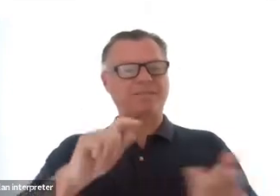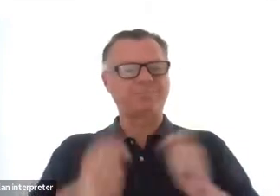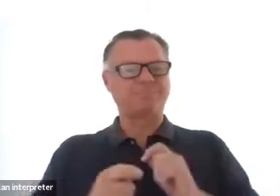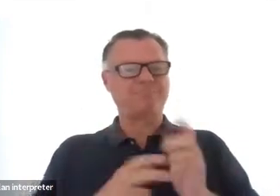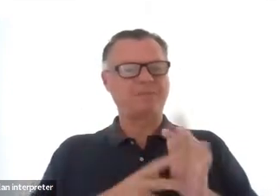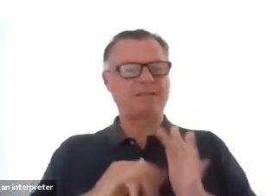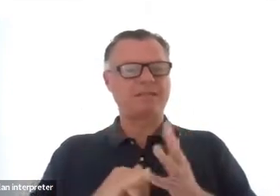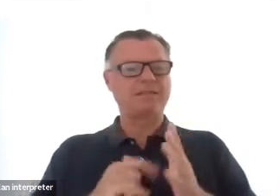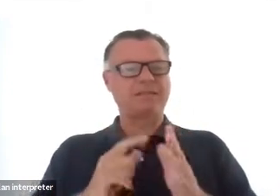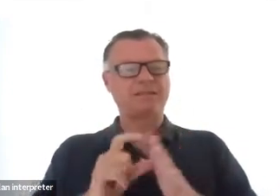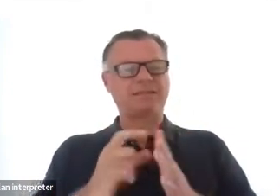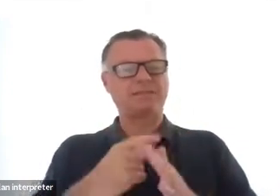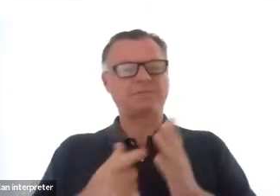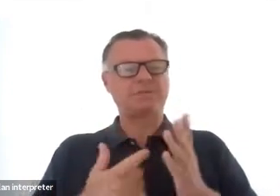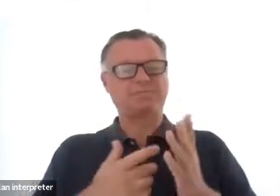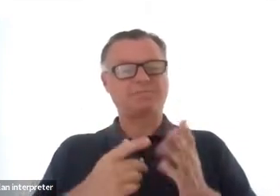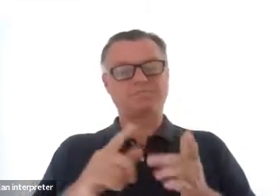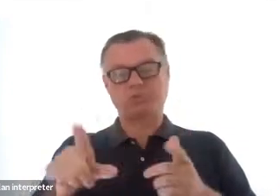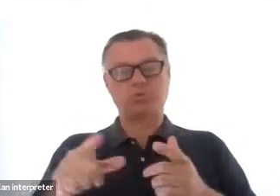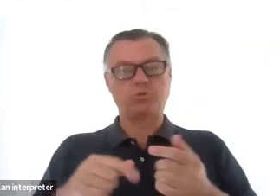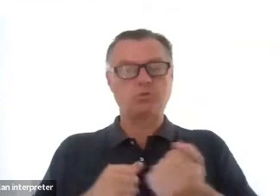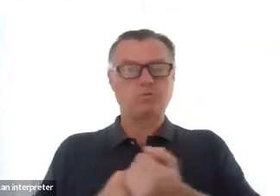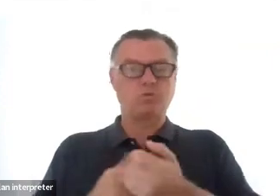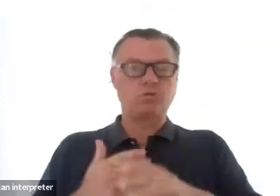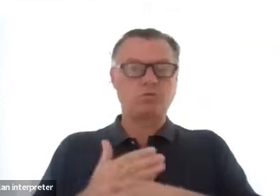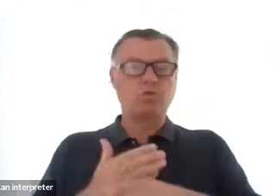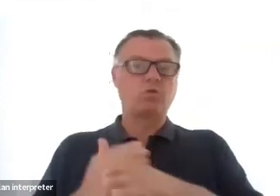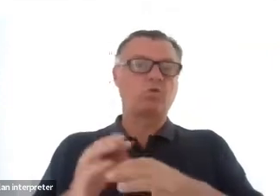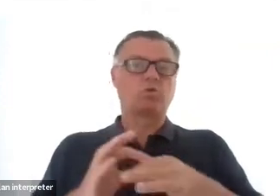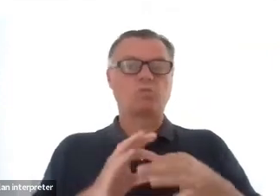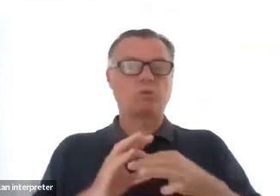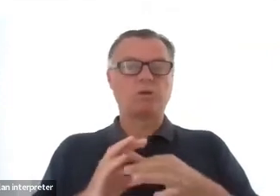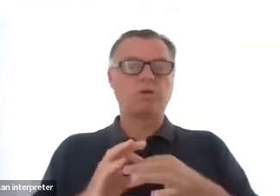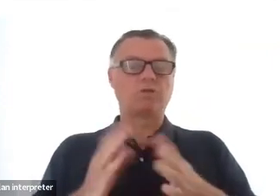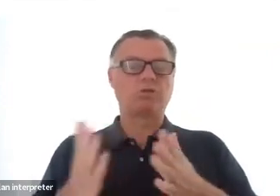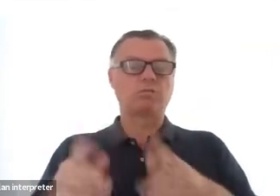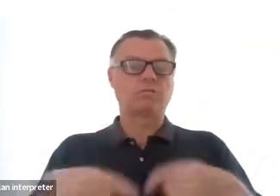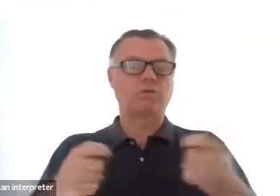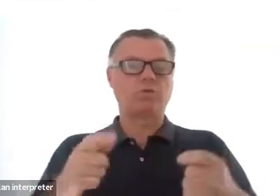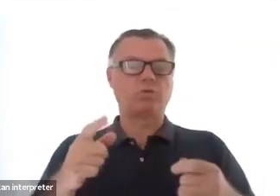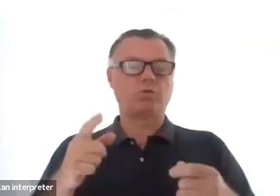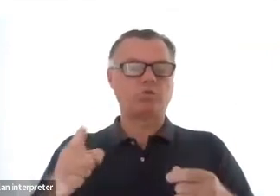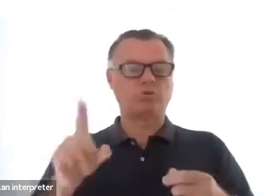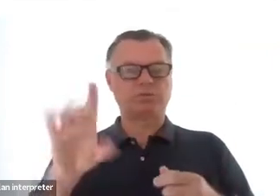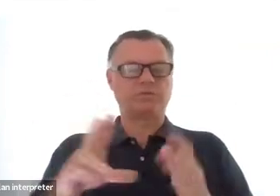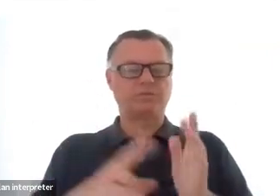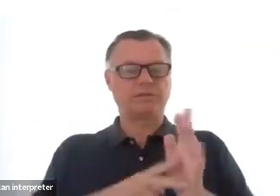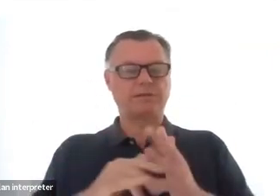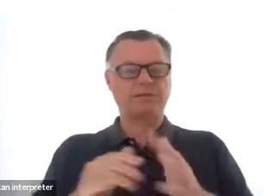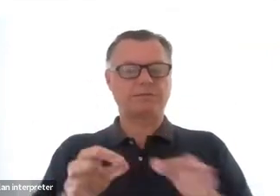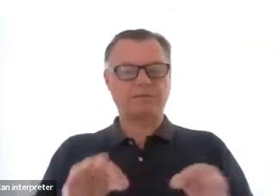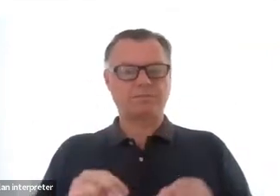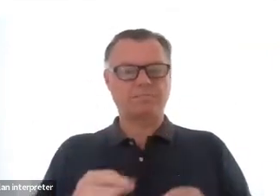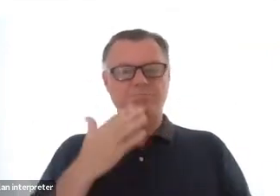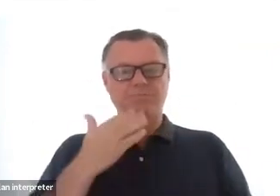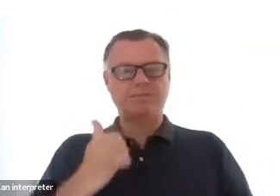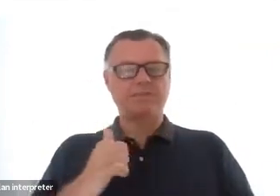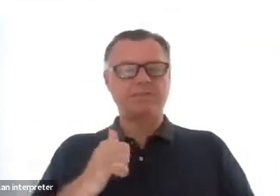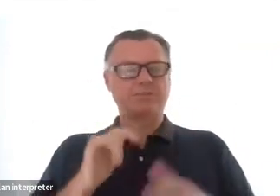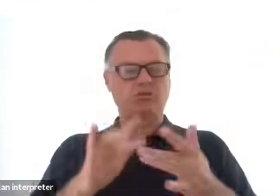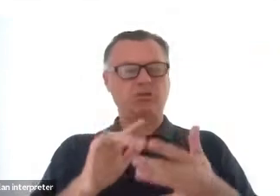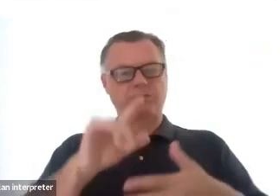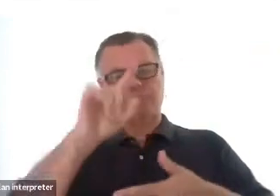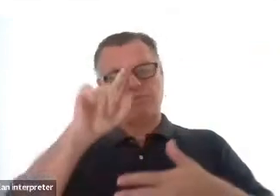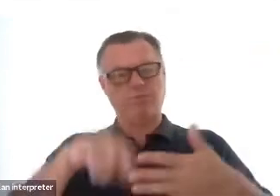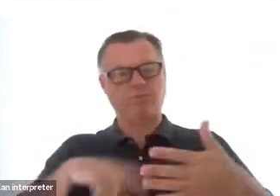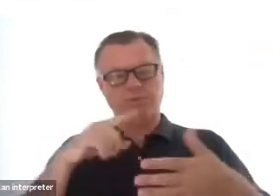disability care. So if you're a support worker, coordinator, provider, or have lived experience of navigating the NDIS, please take a moment to connect with these